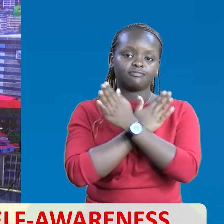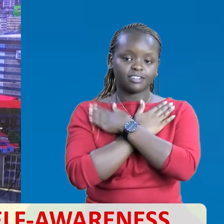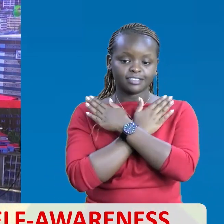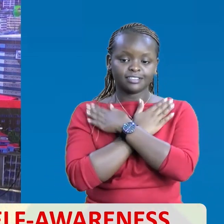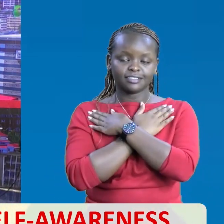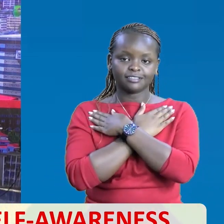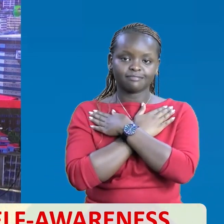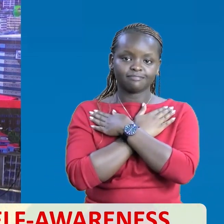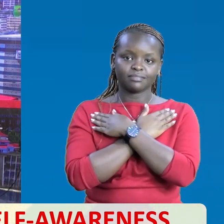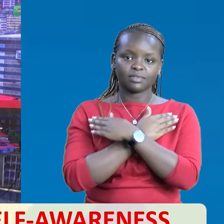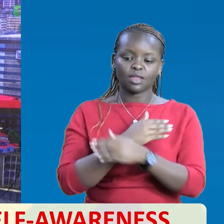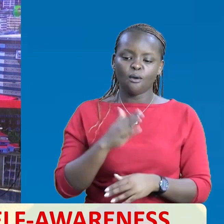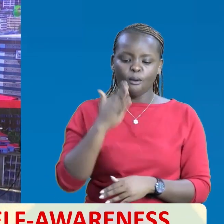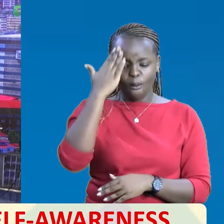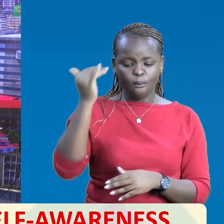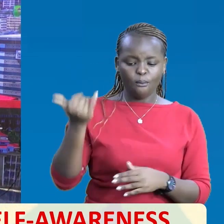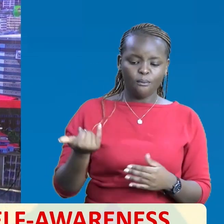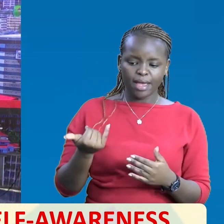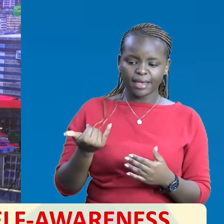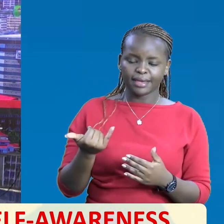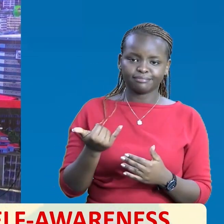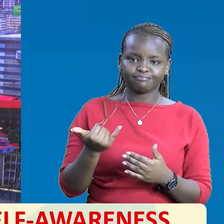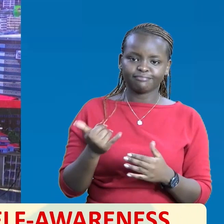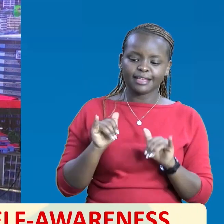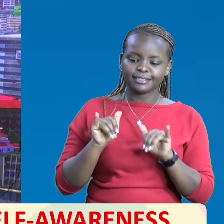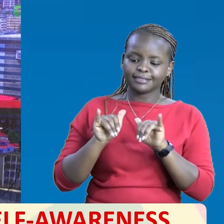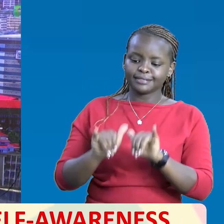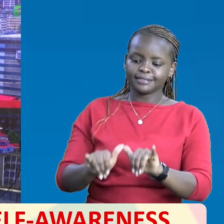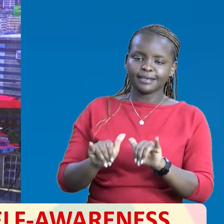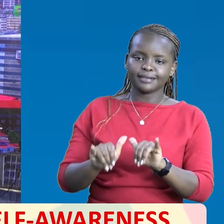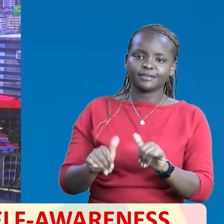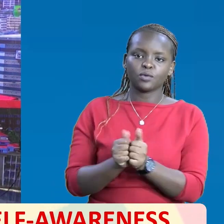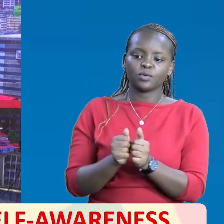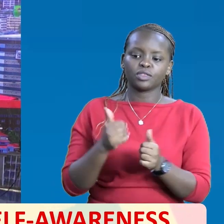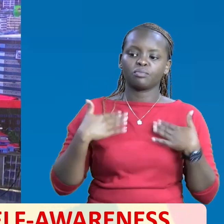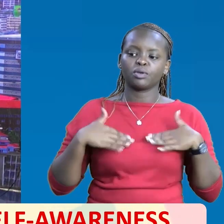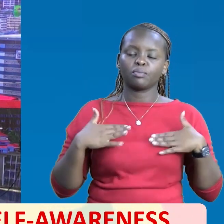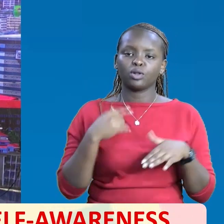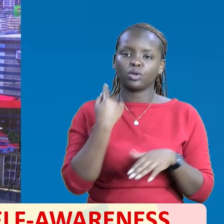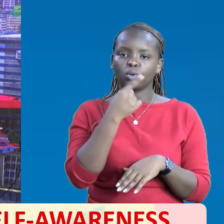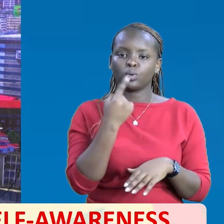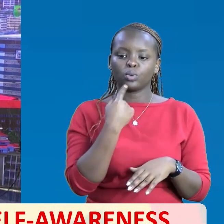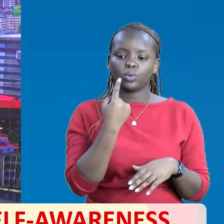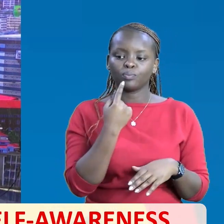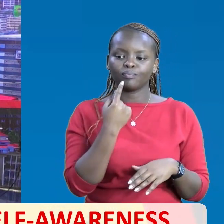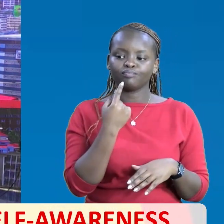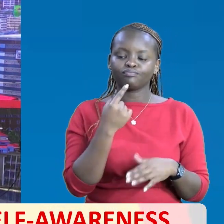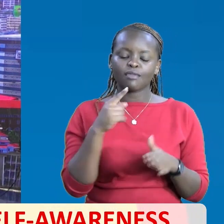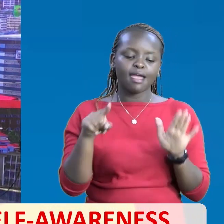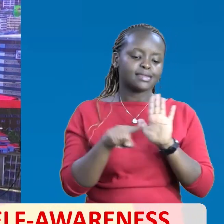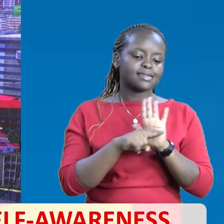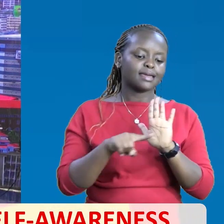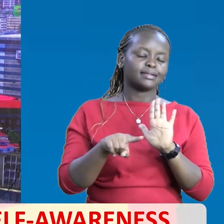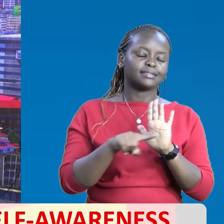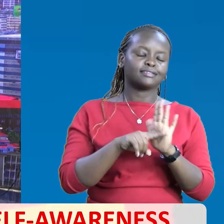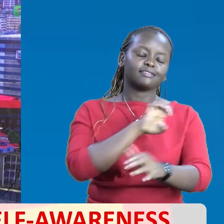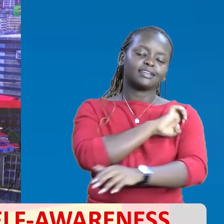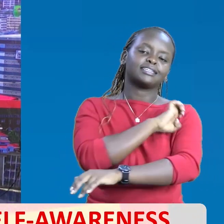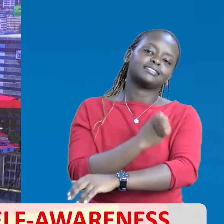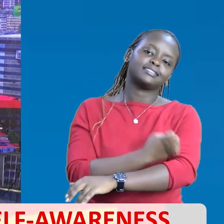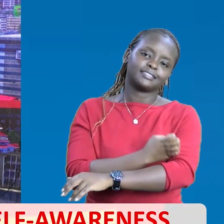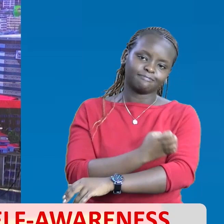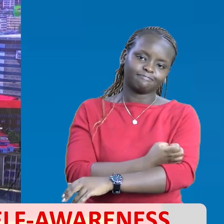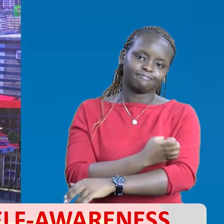bring you down? Nakwambia hata wewe huko wewe kwani ni ongo moto na kuanga nayo sasa vitu kama hivi